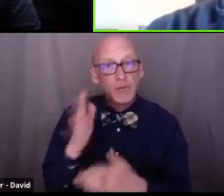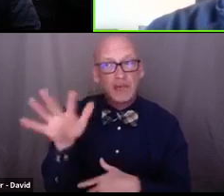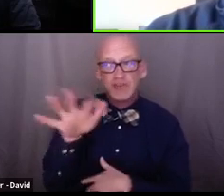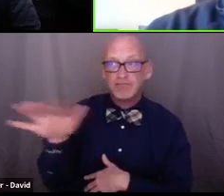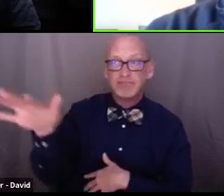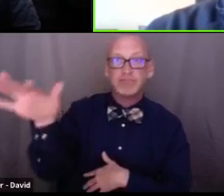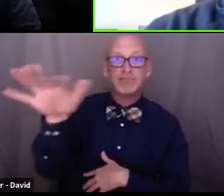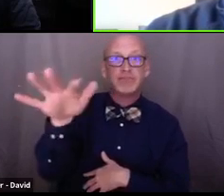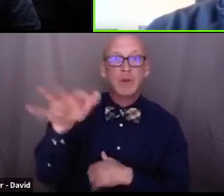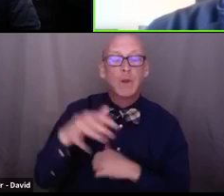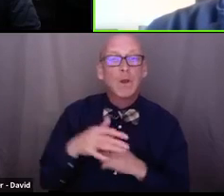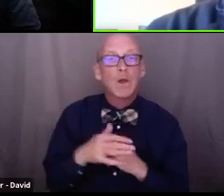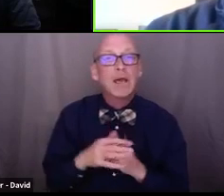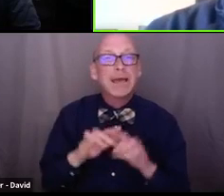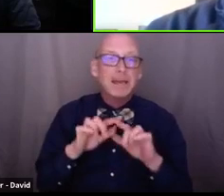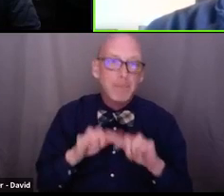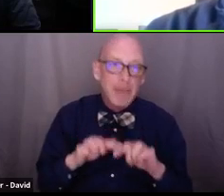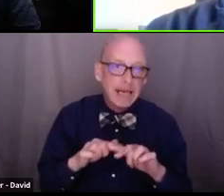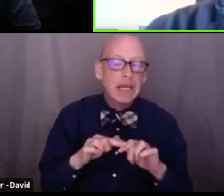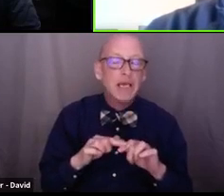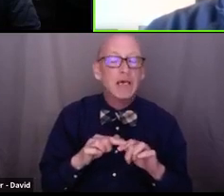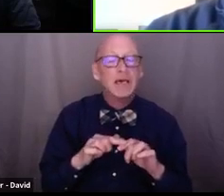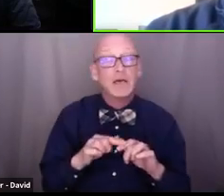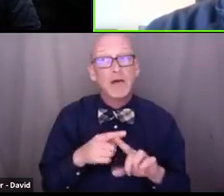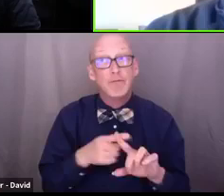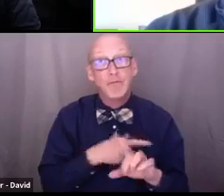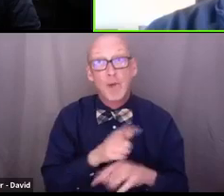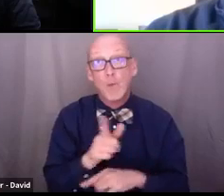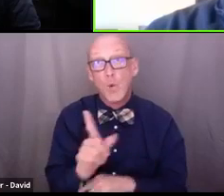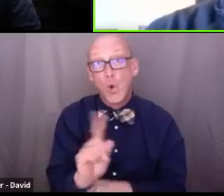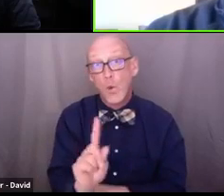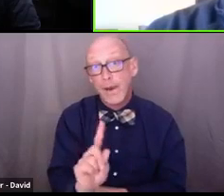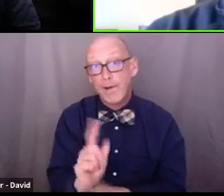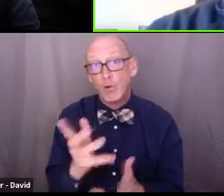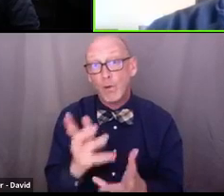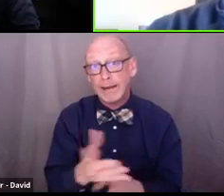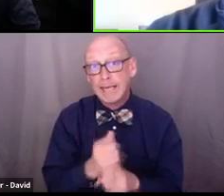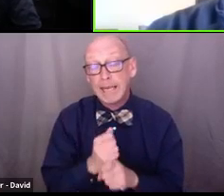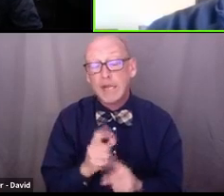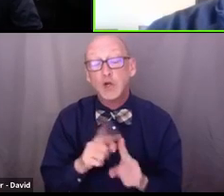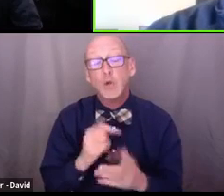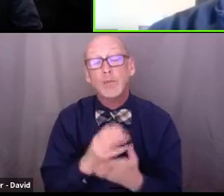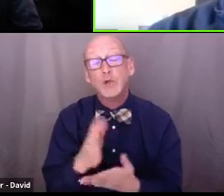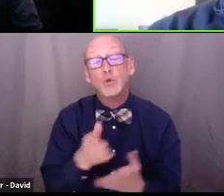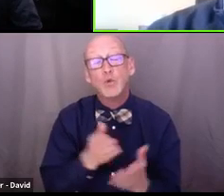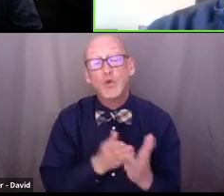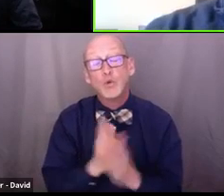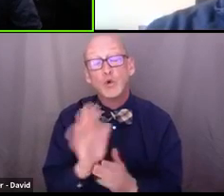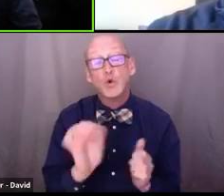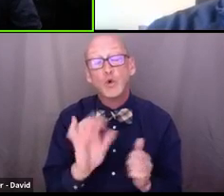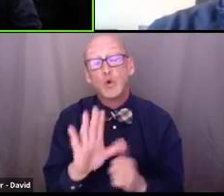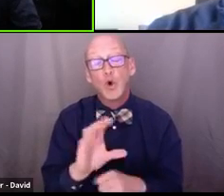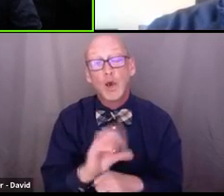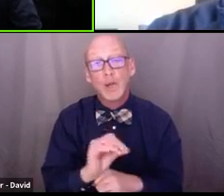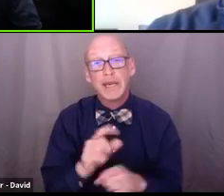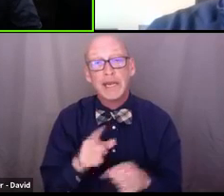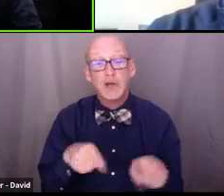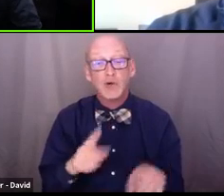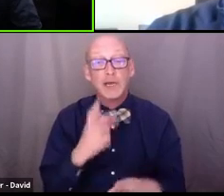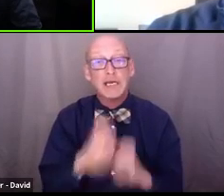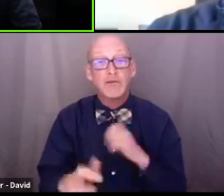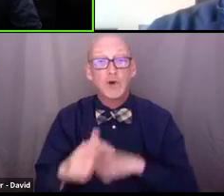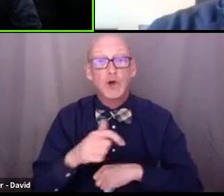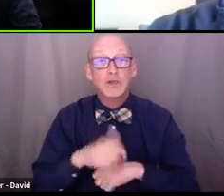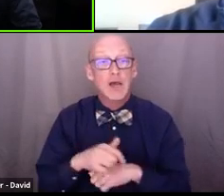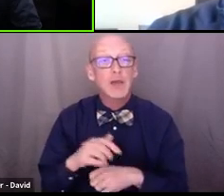there, depending on where you want to get it, to help you and your company get through this time. Yeah, I want to make sure I get